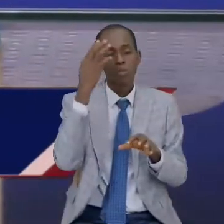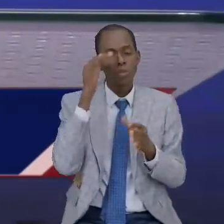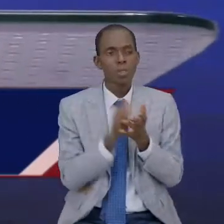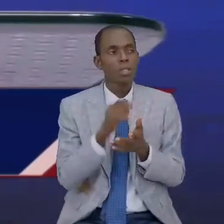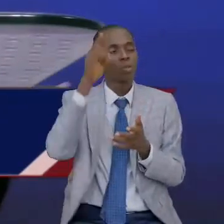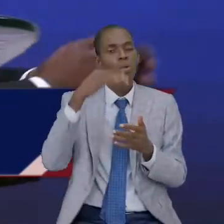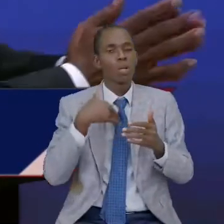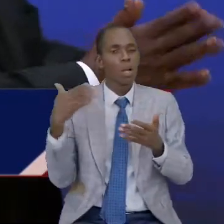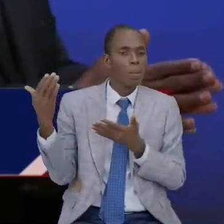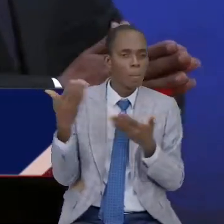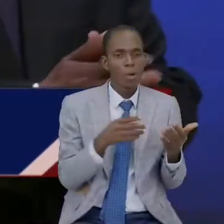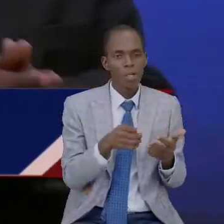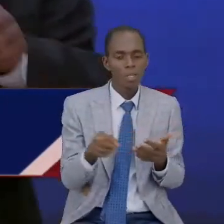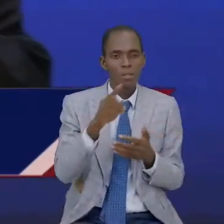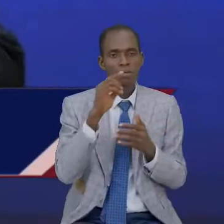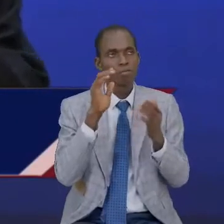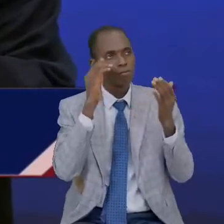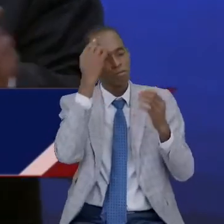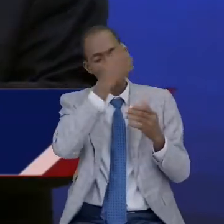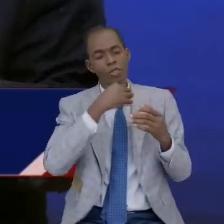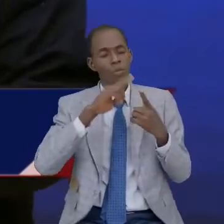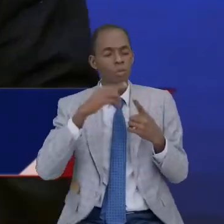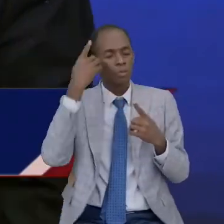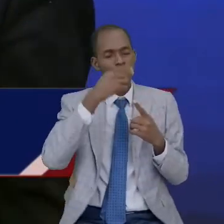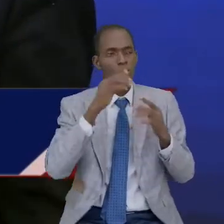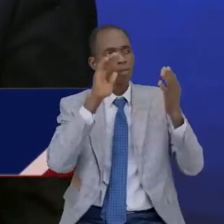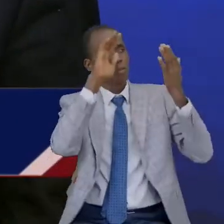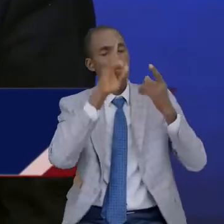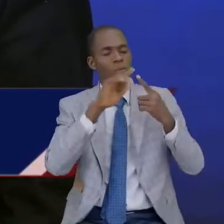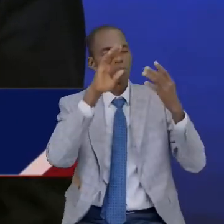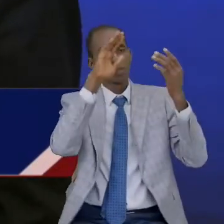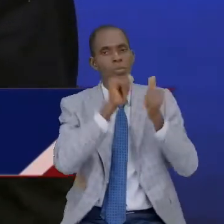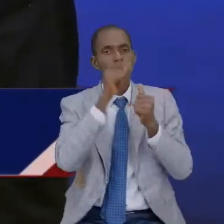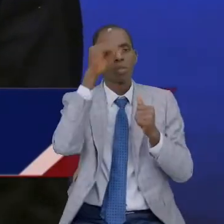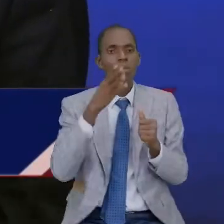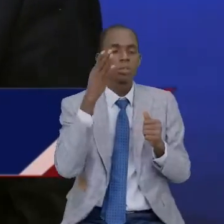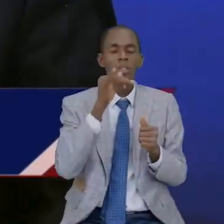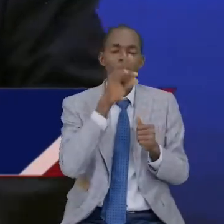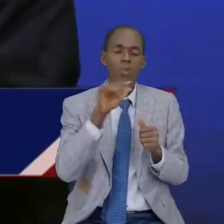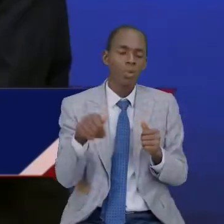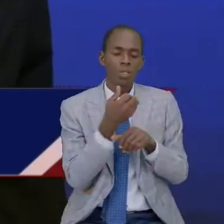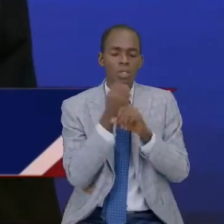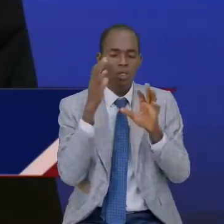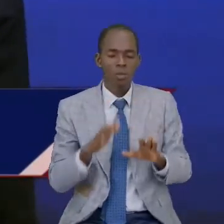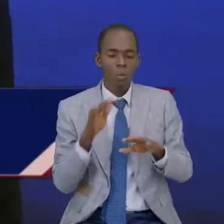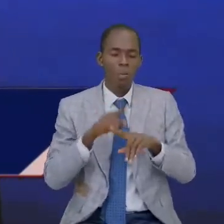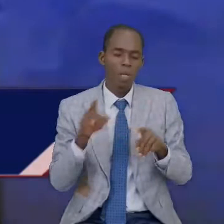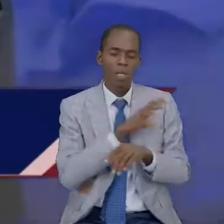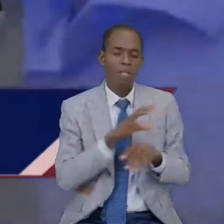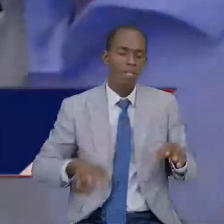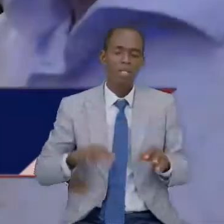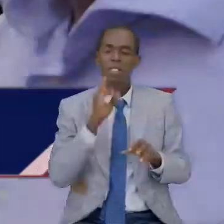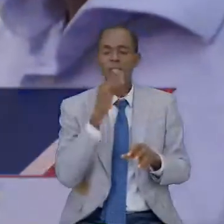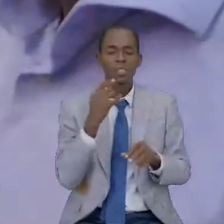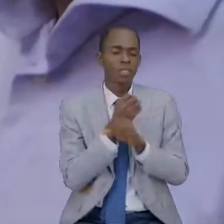it face to face with us, that we will know that there's no other Savior, that Christ is the Savior of the world.